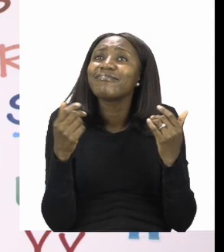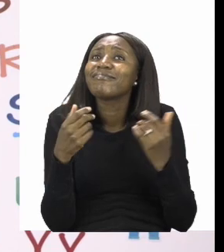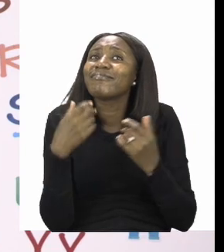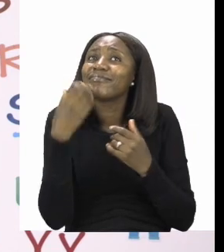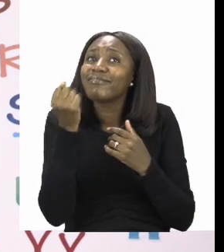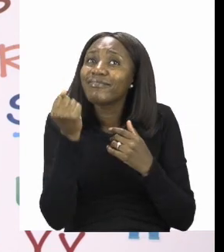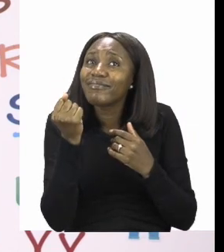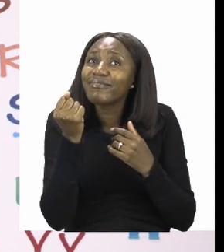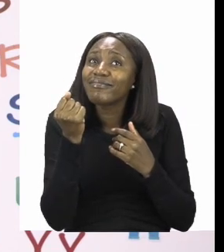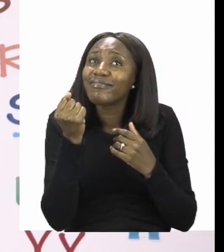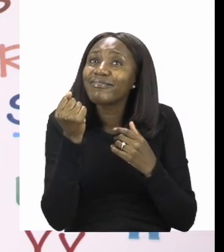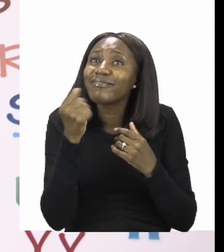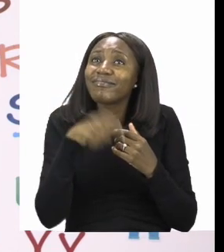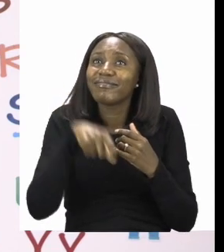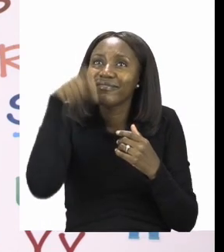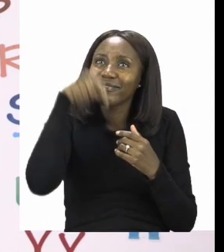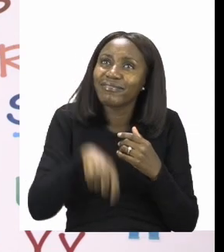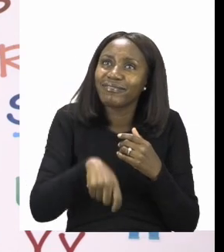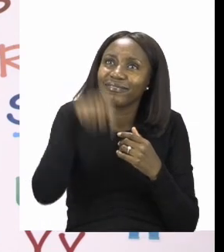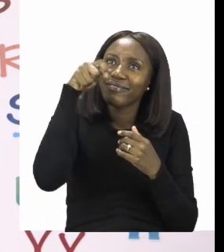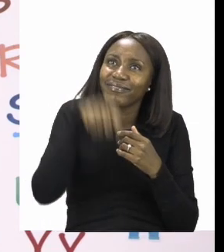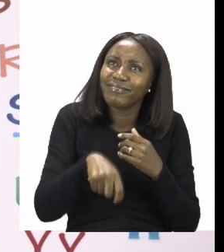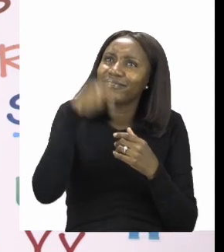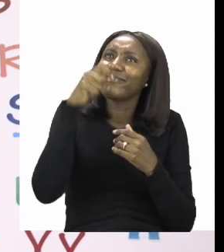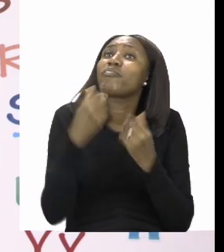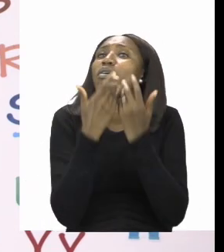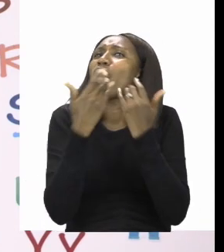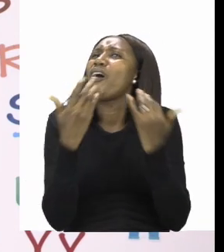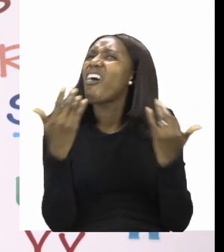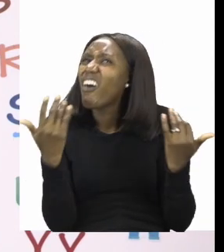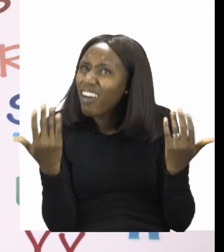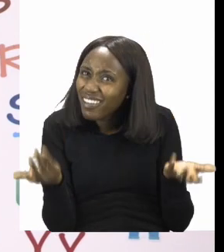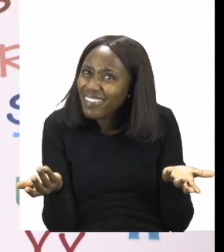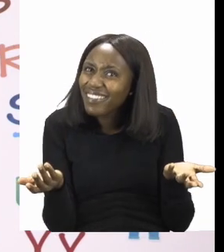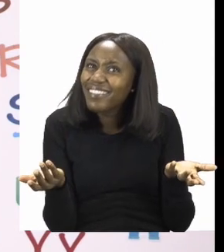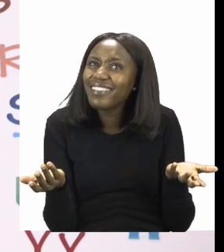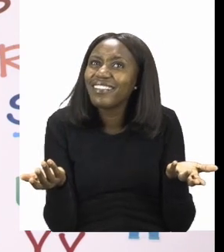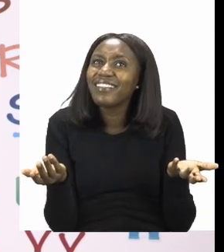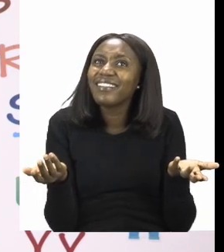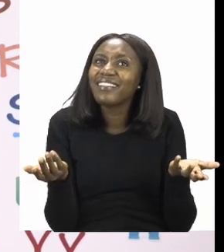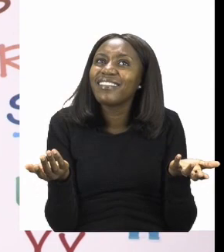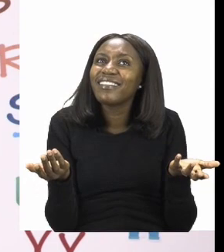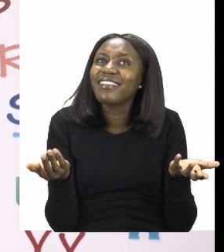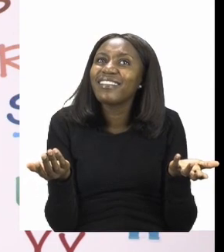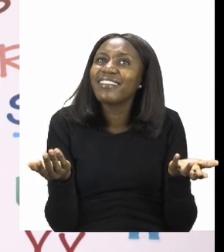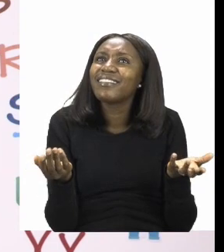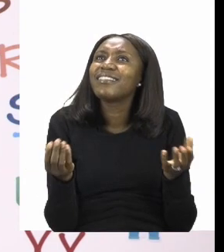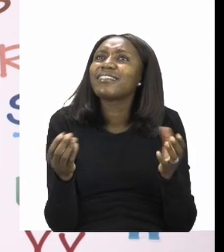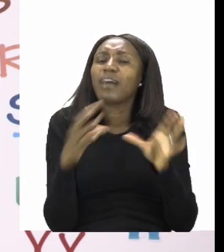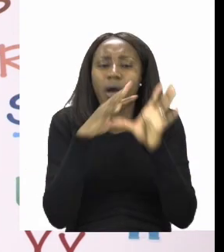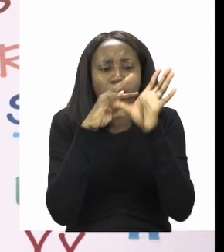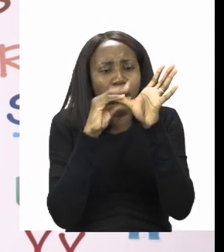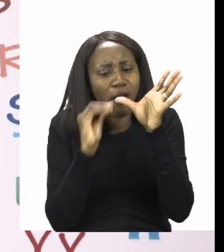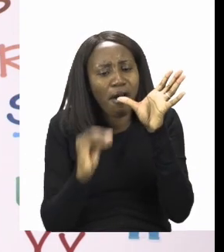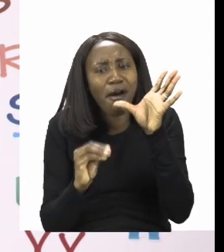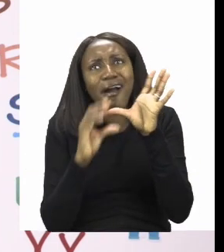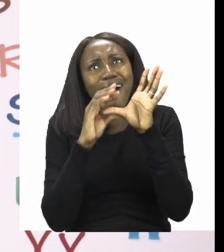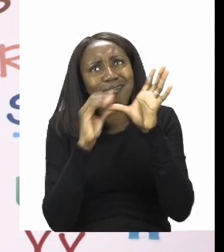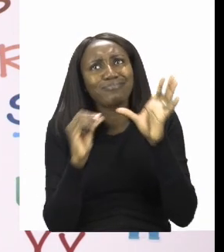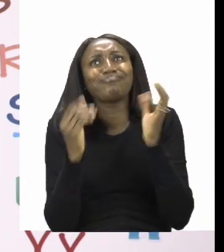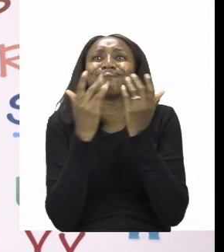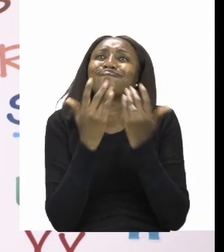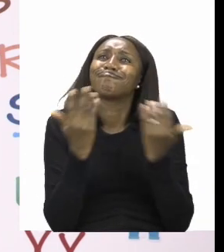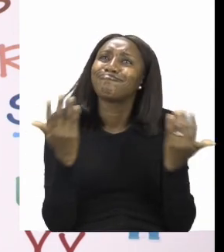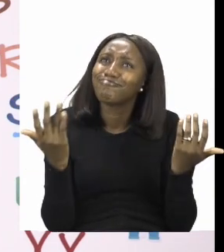MyZone yo-yo. And then we have some leaves that are